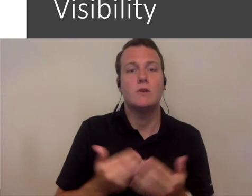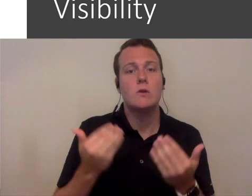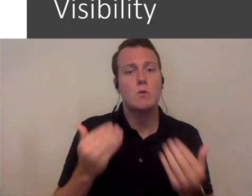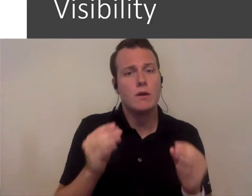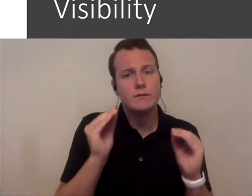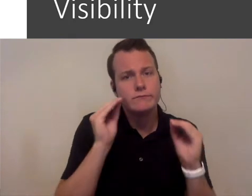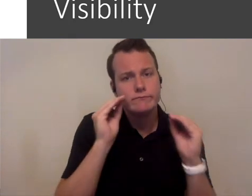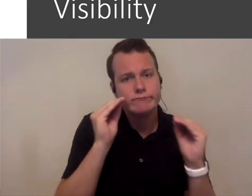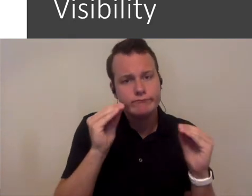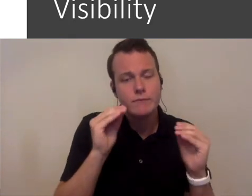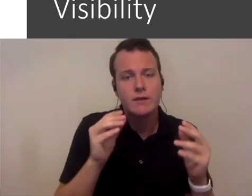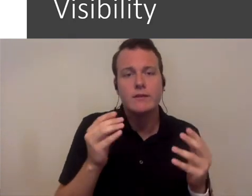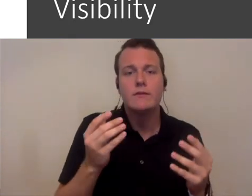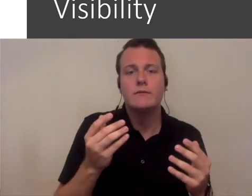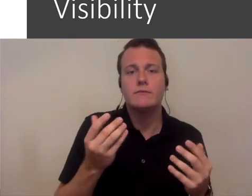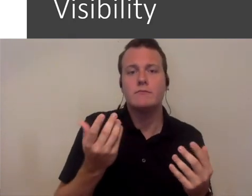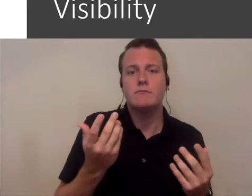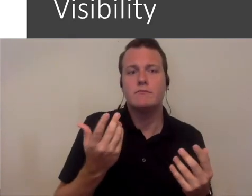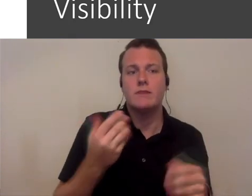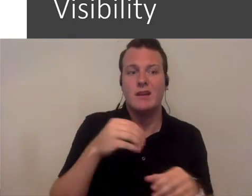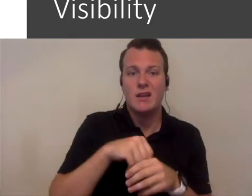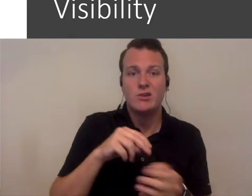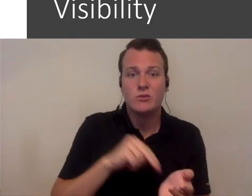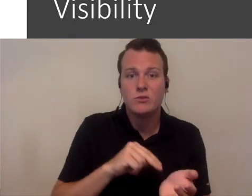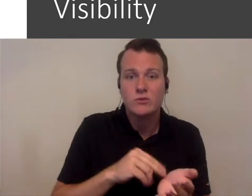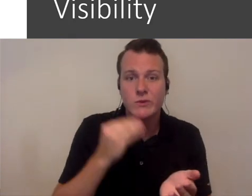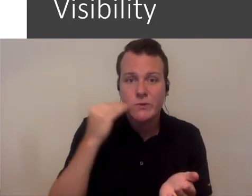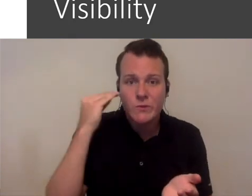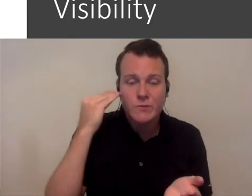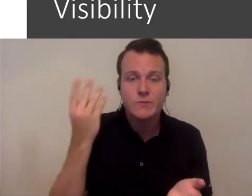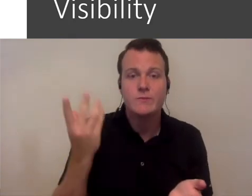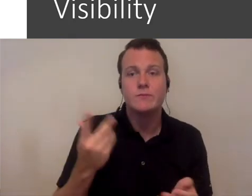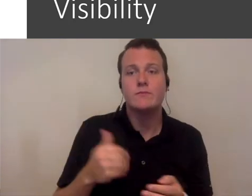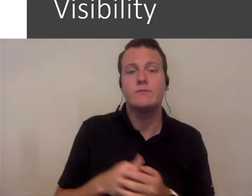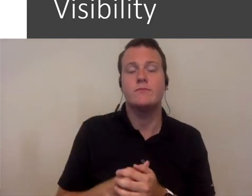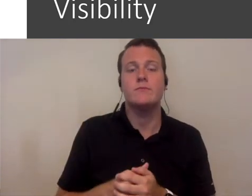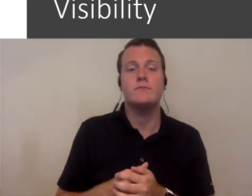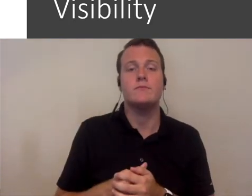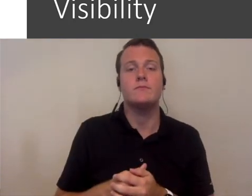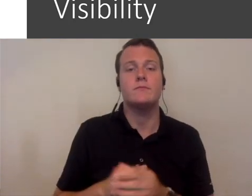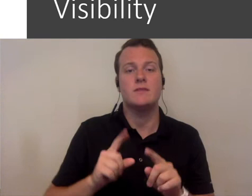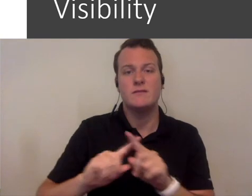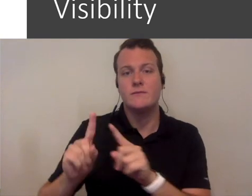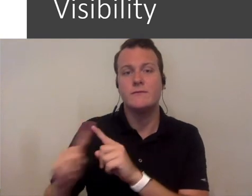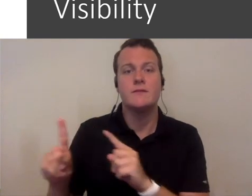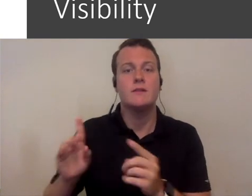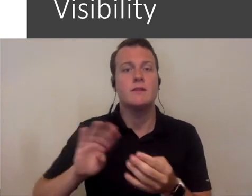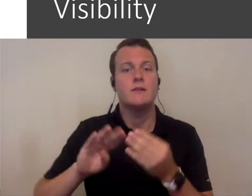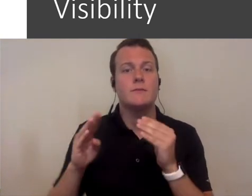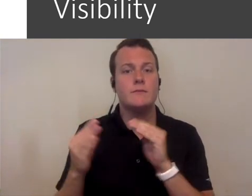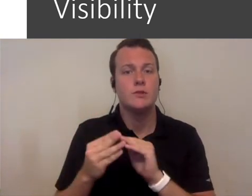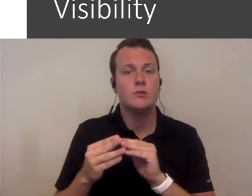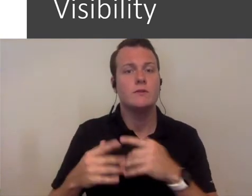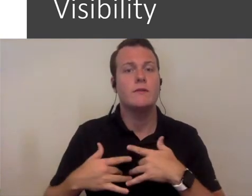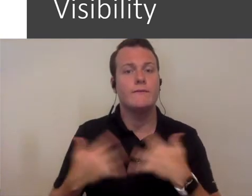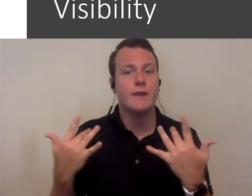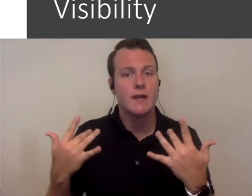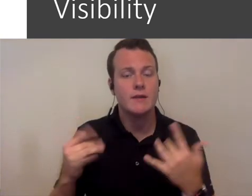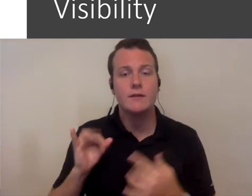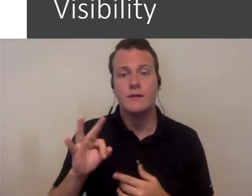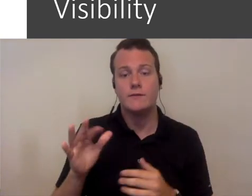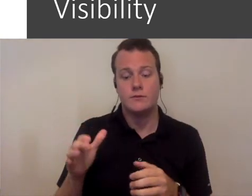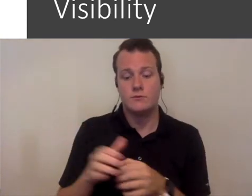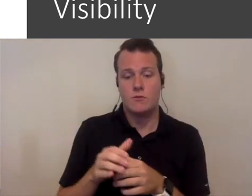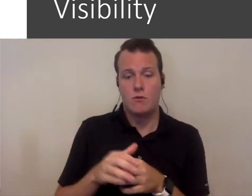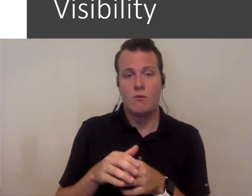at nursing homes. Do in-services at different community events. If you have a